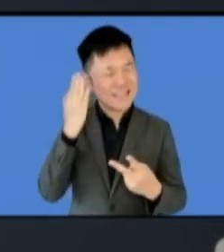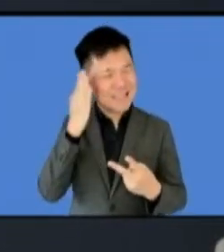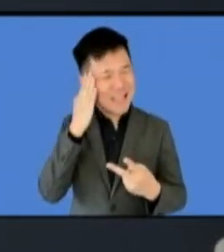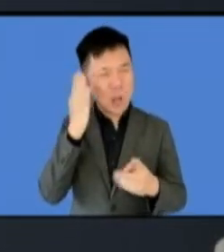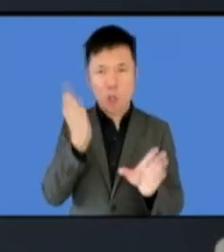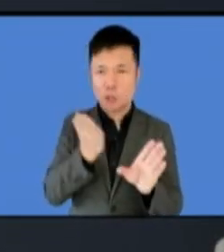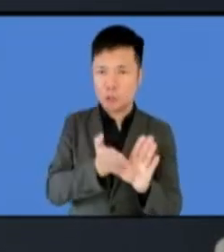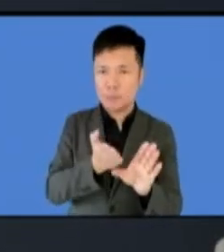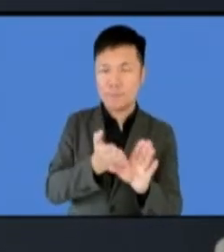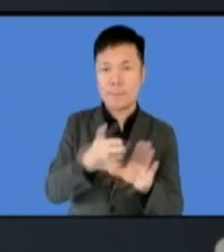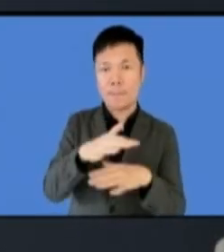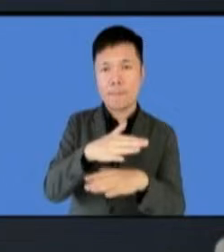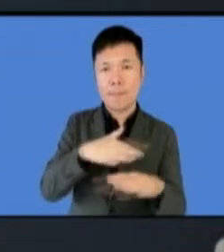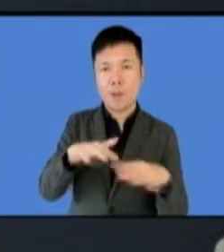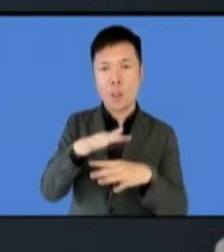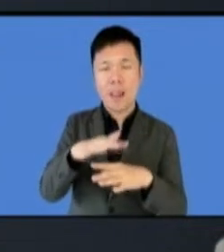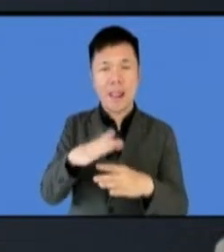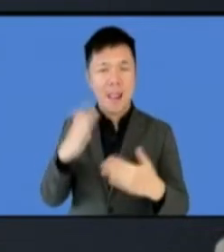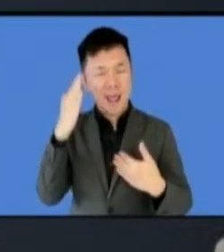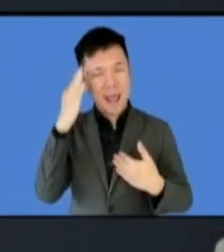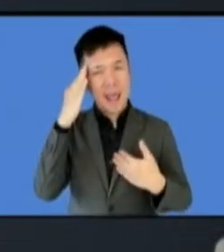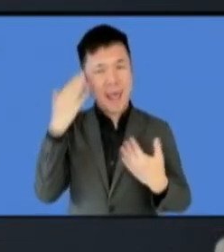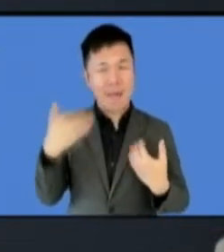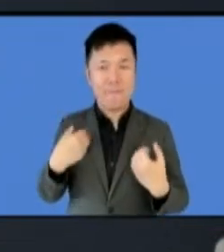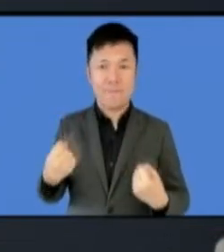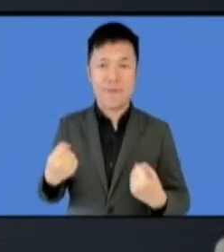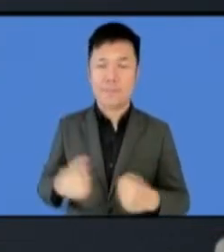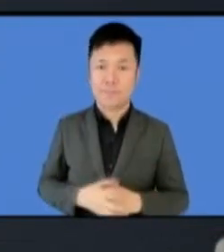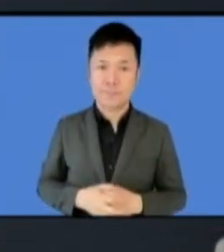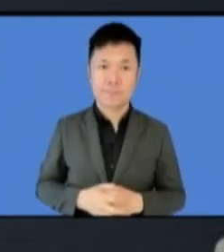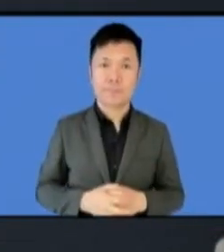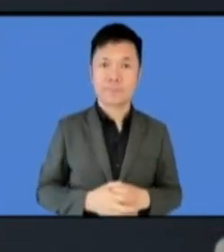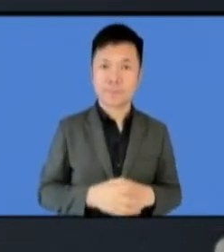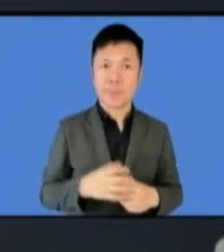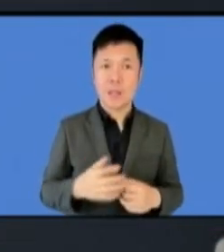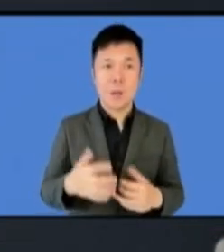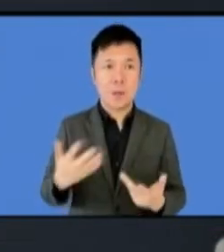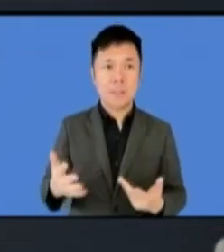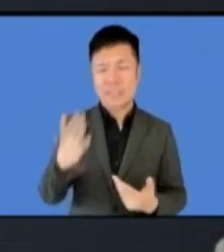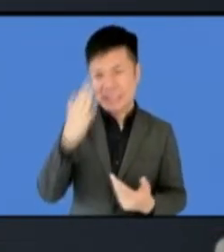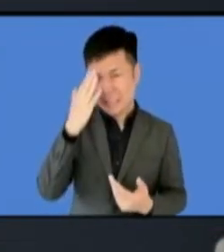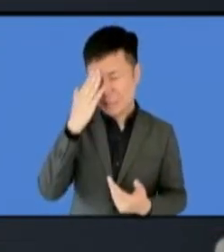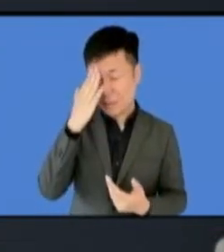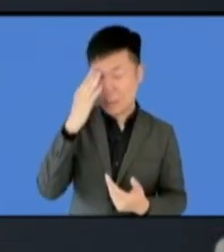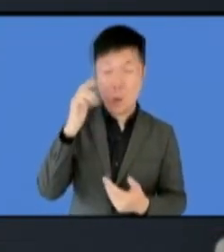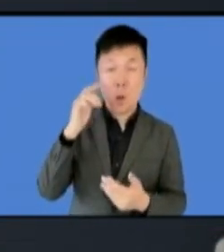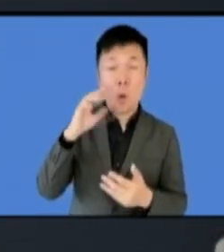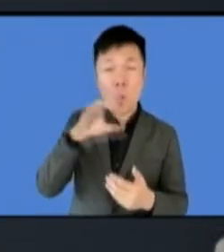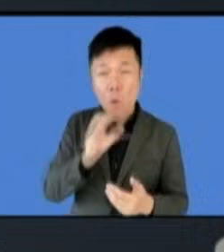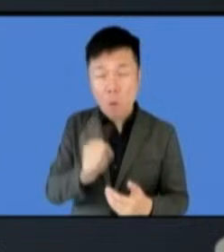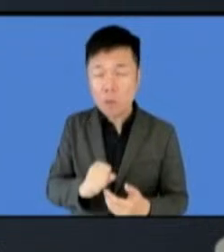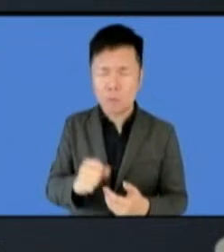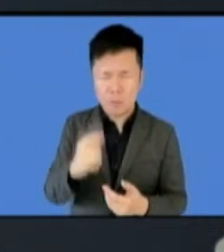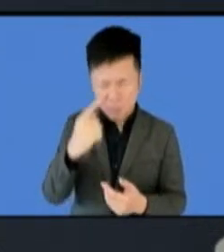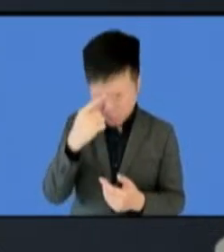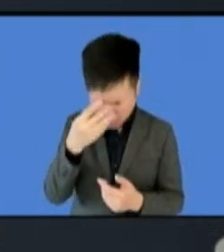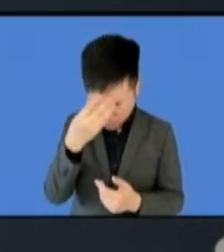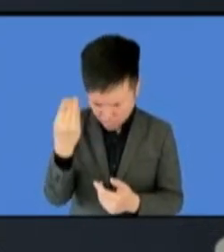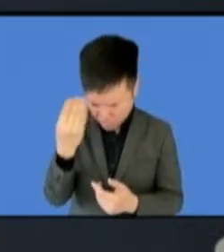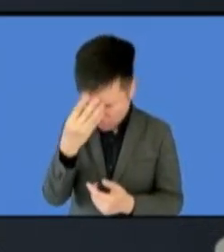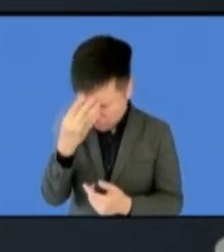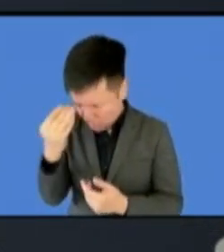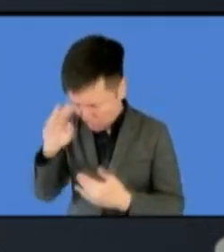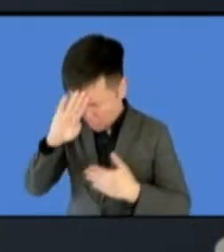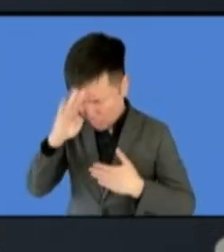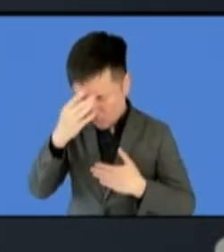health. Dementia is rising fast, we know that, and early diagnosis is an important action. But younger caregivers and